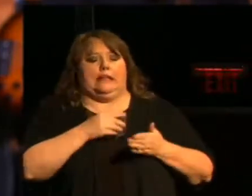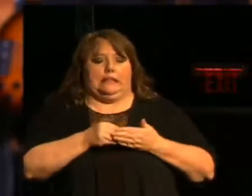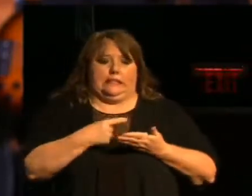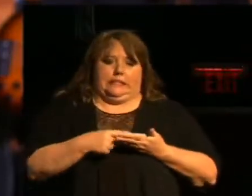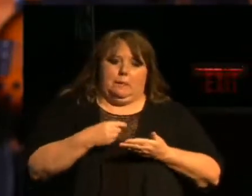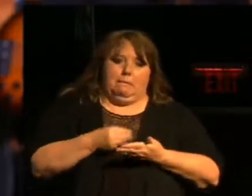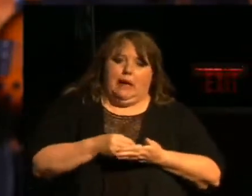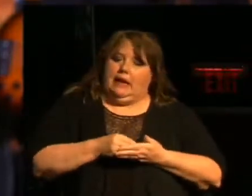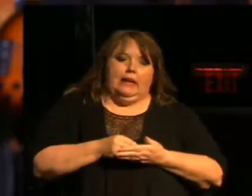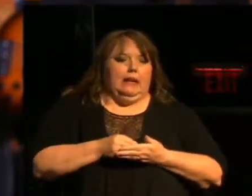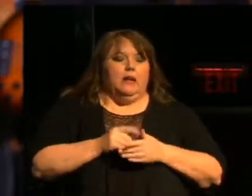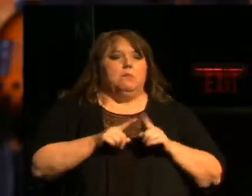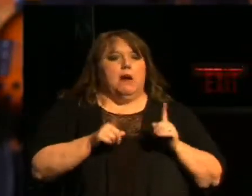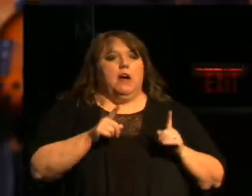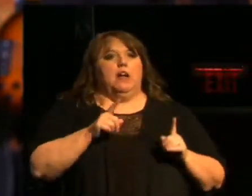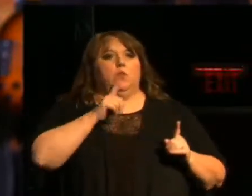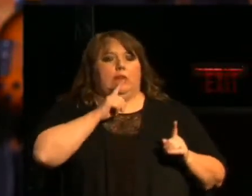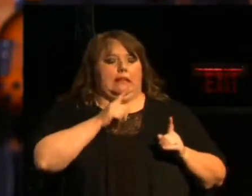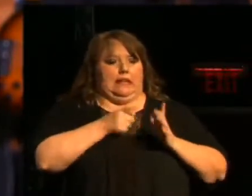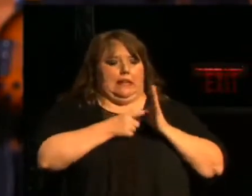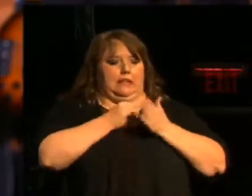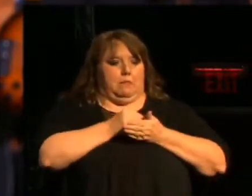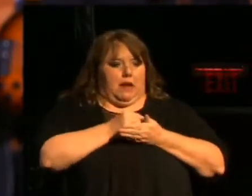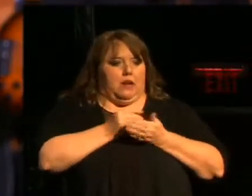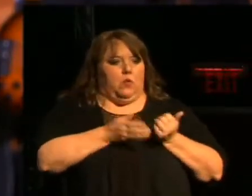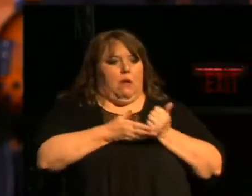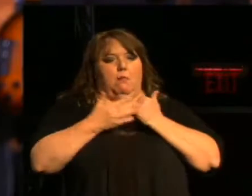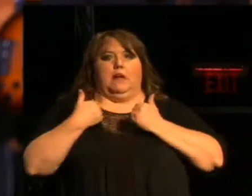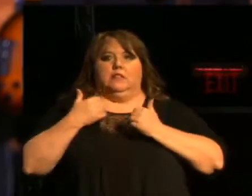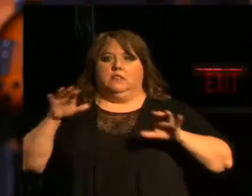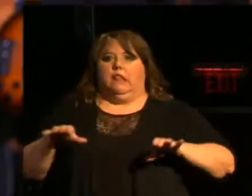because I'm happy,